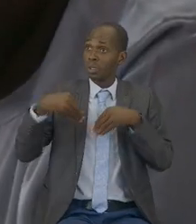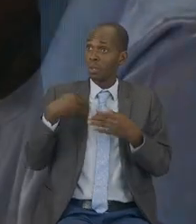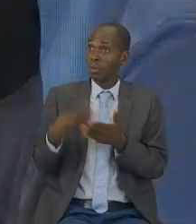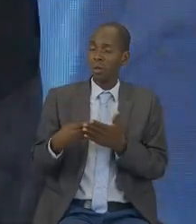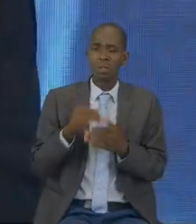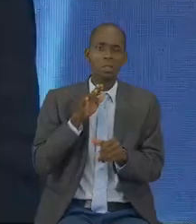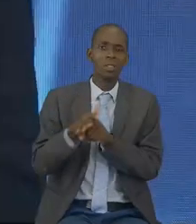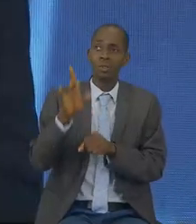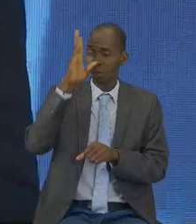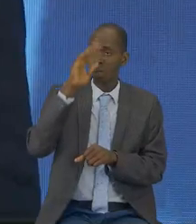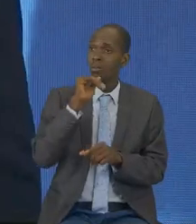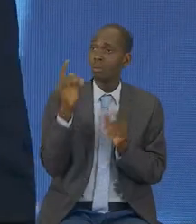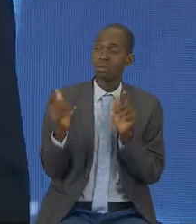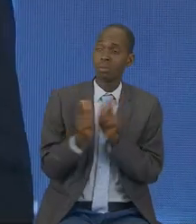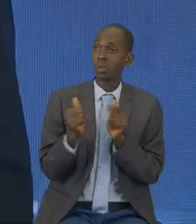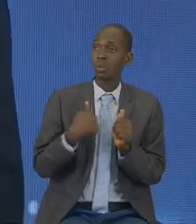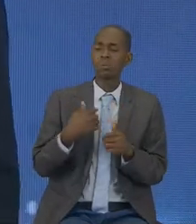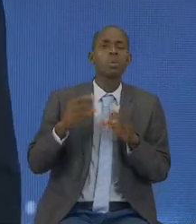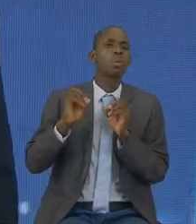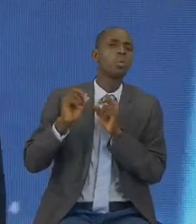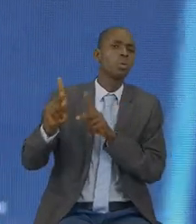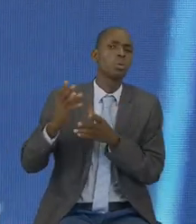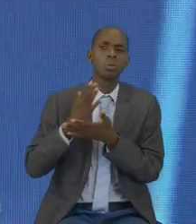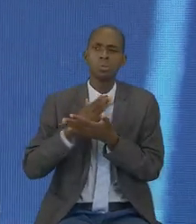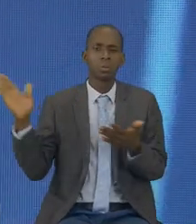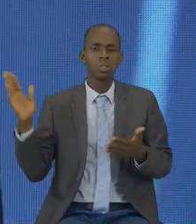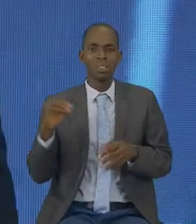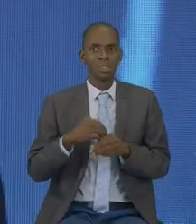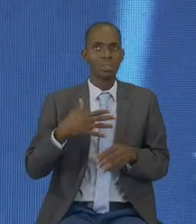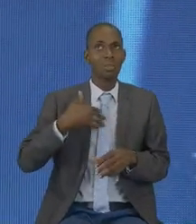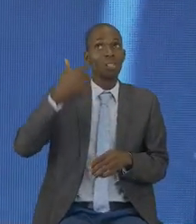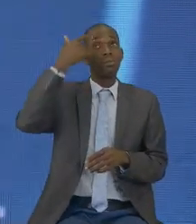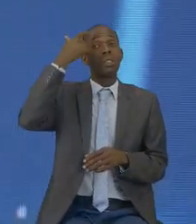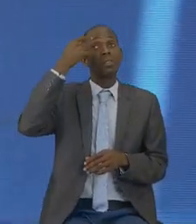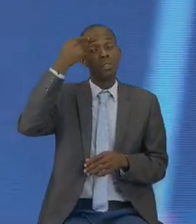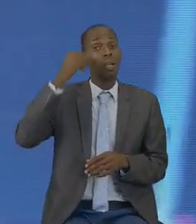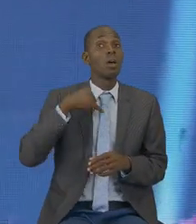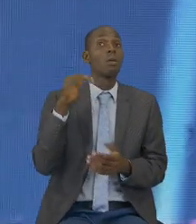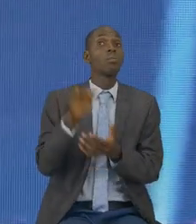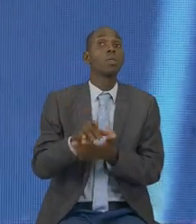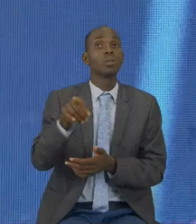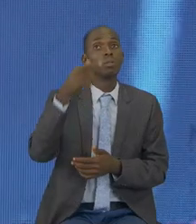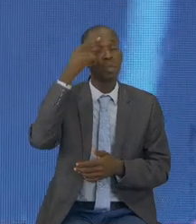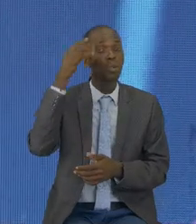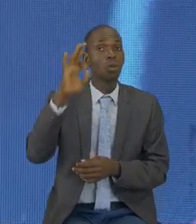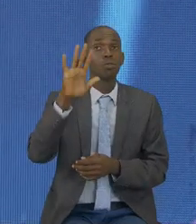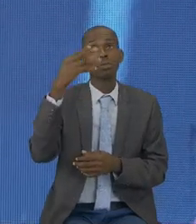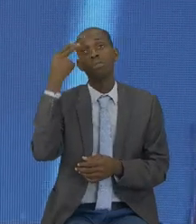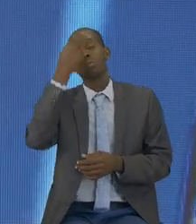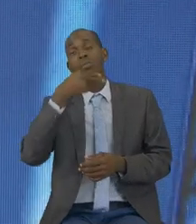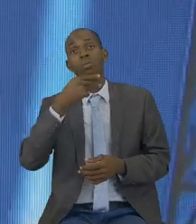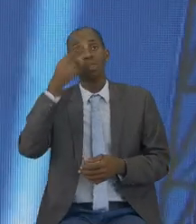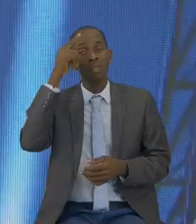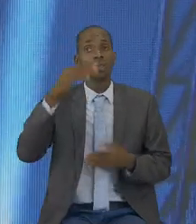and I wasn't actually after you. You know, in my mind, it's because of what I get from you and what I